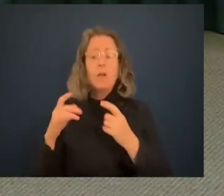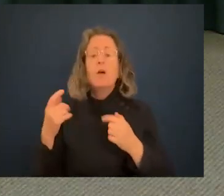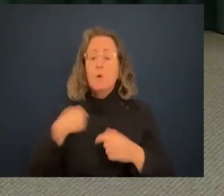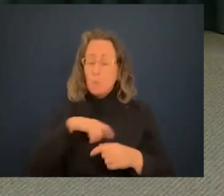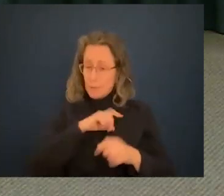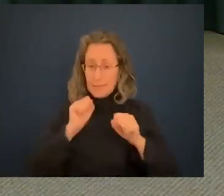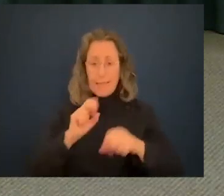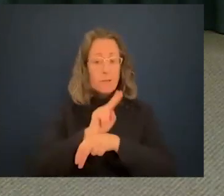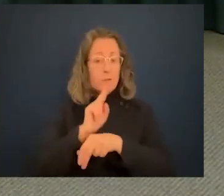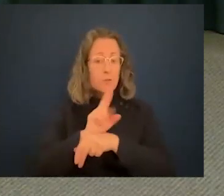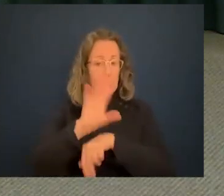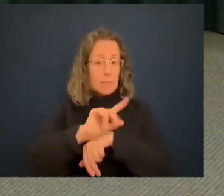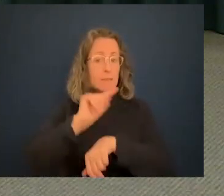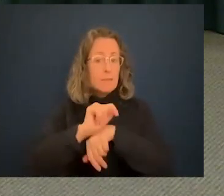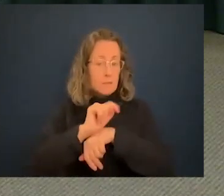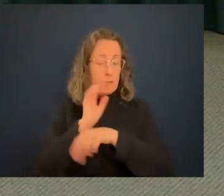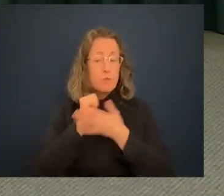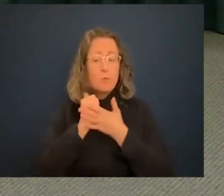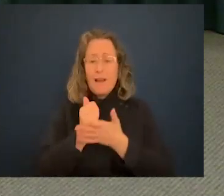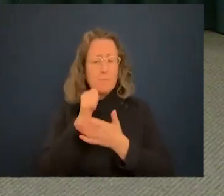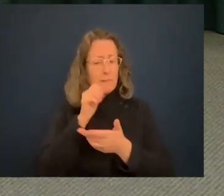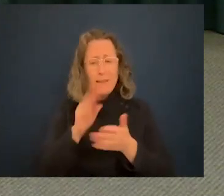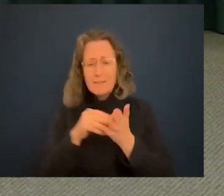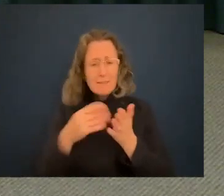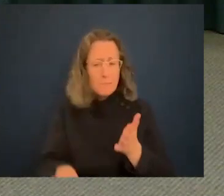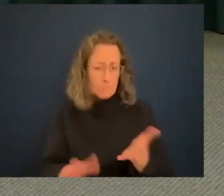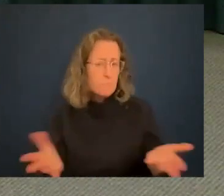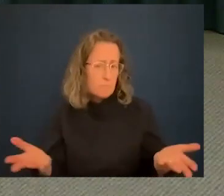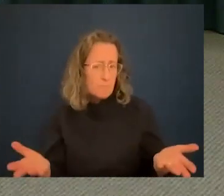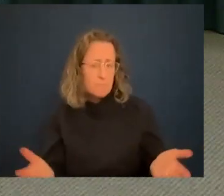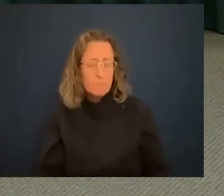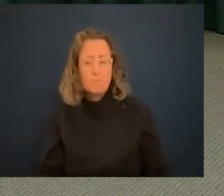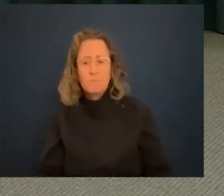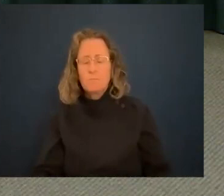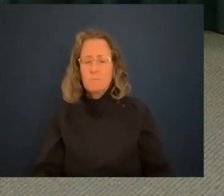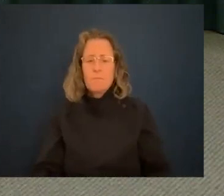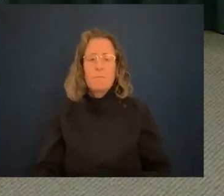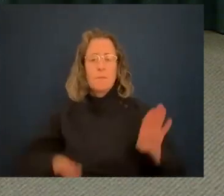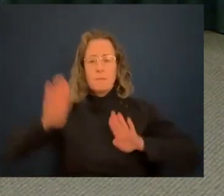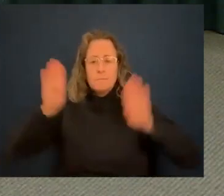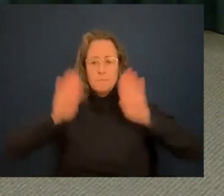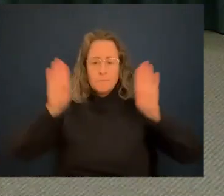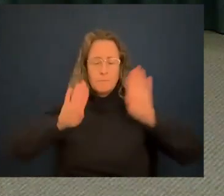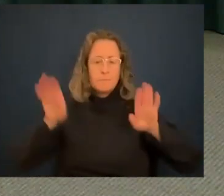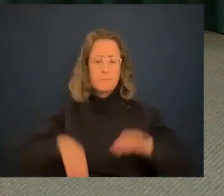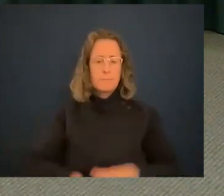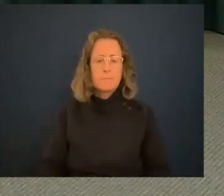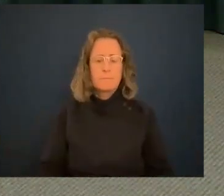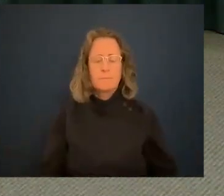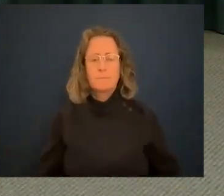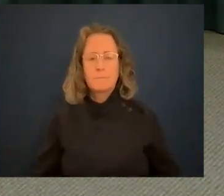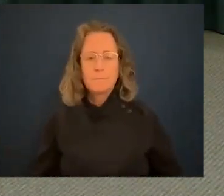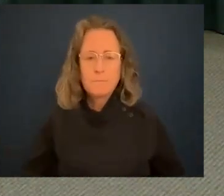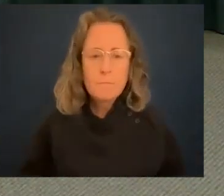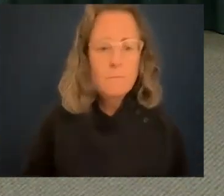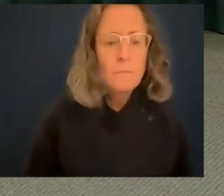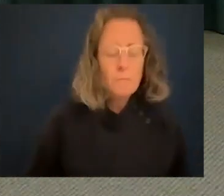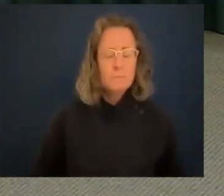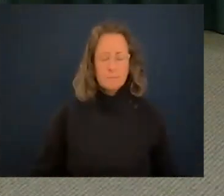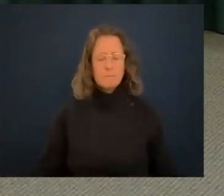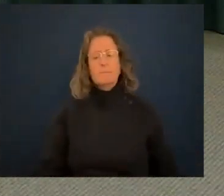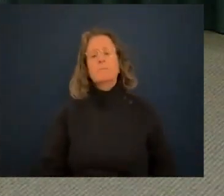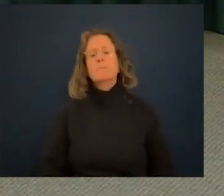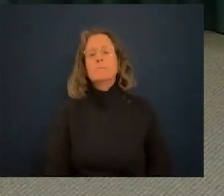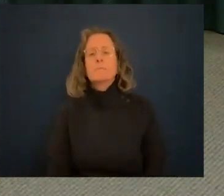and I don't think it's enormous suspense uh we got hands up over here hands up on Zoom uh I don't know who's that